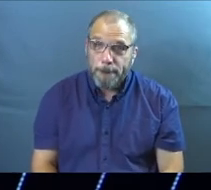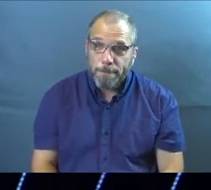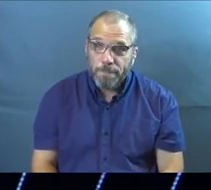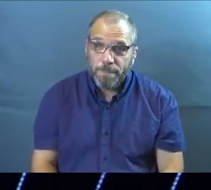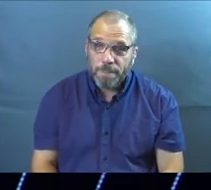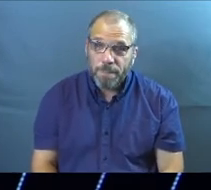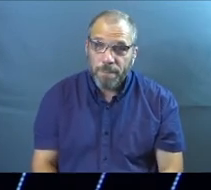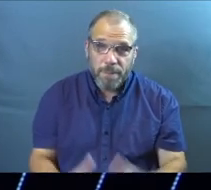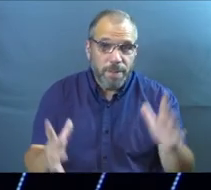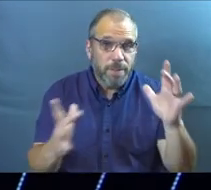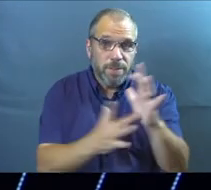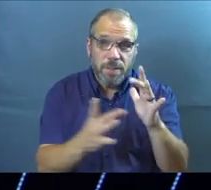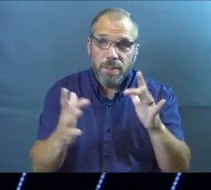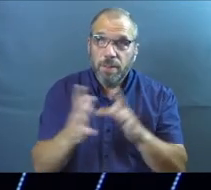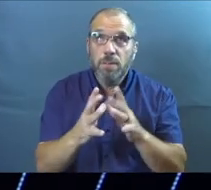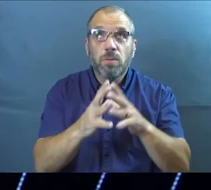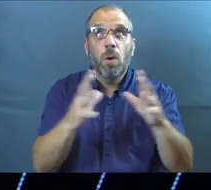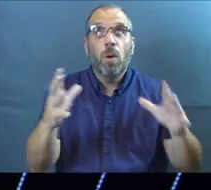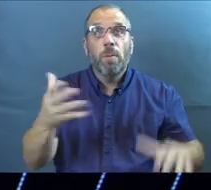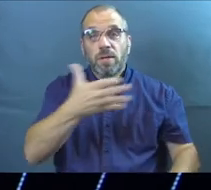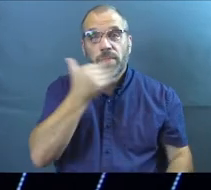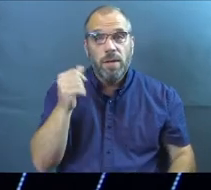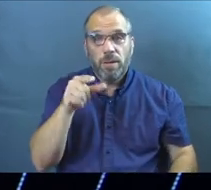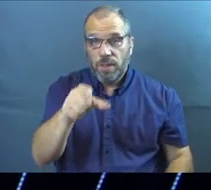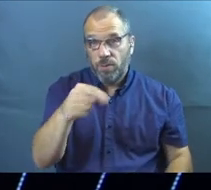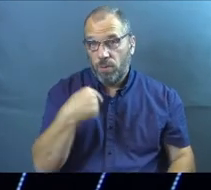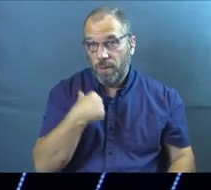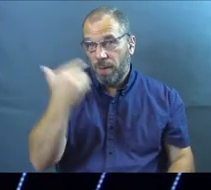Jesus is so much better than we know.